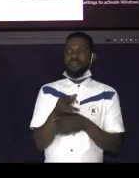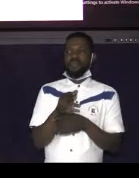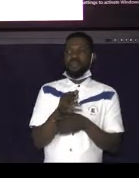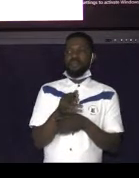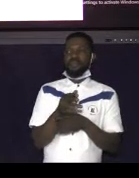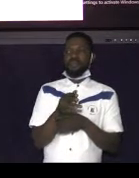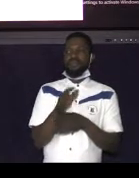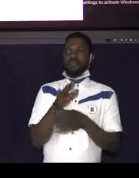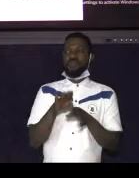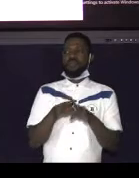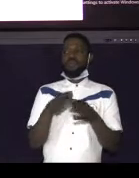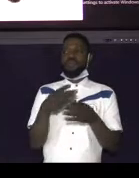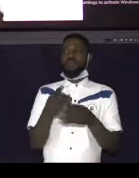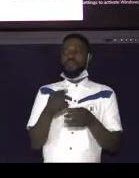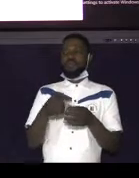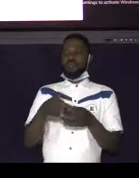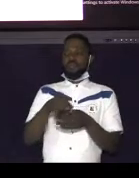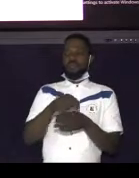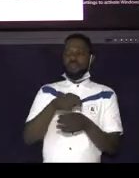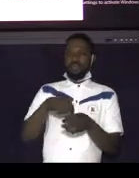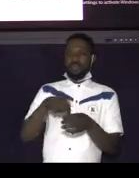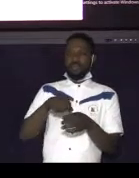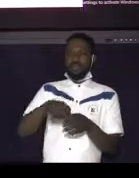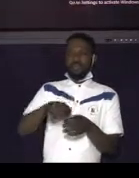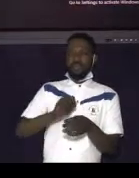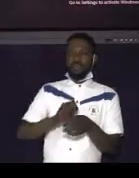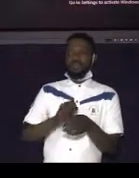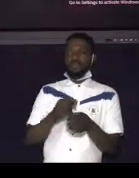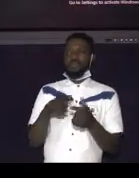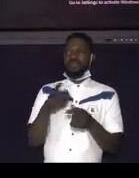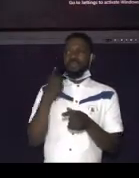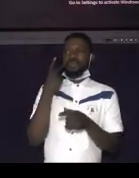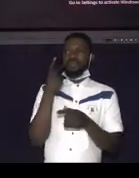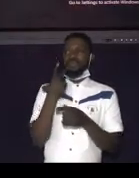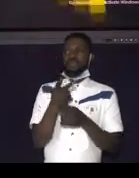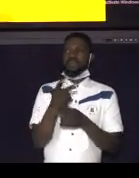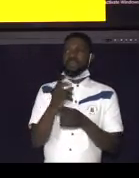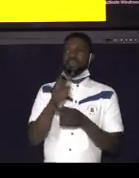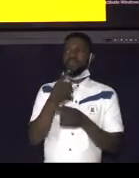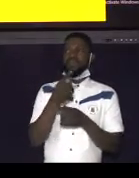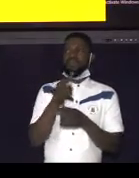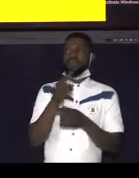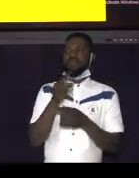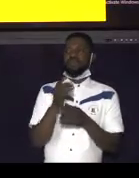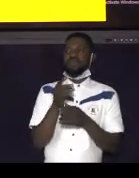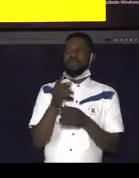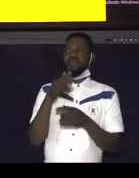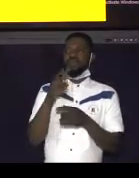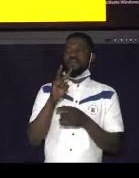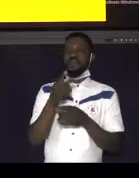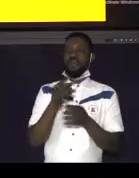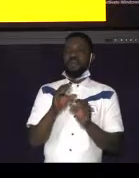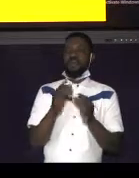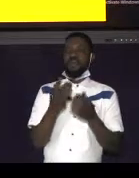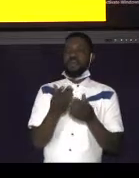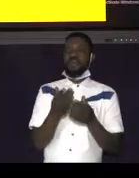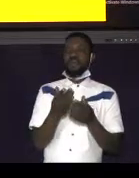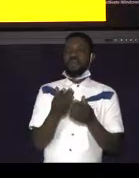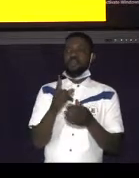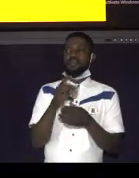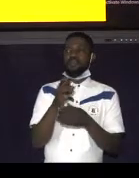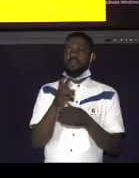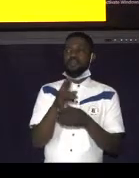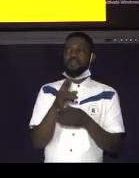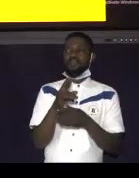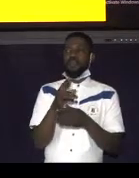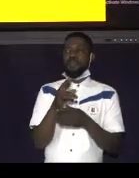scissors, you're opening the lid of a tin container, and so on. Now let's move on to the second class level or second